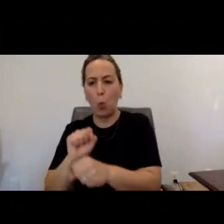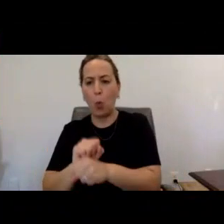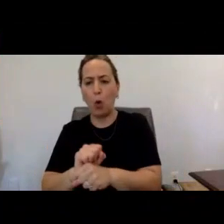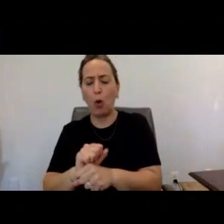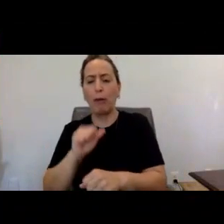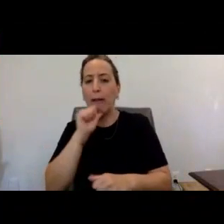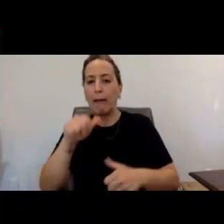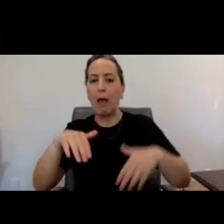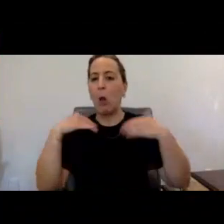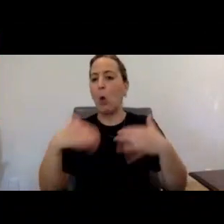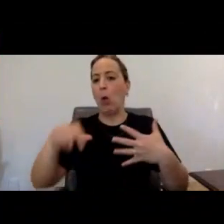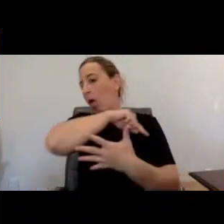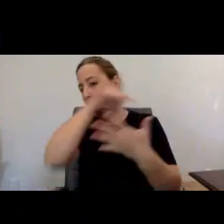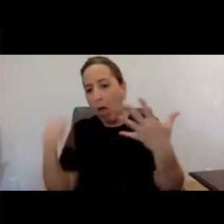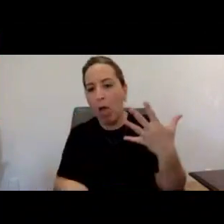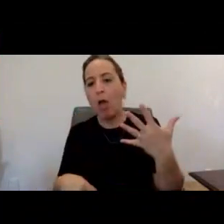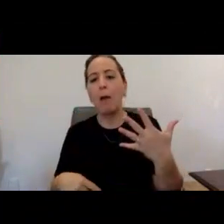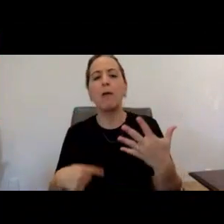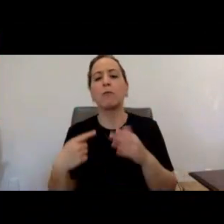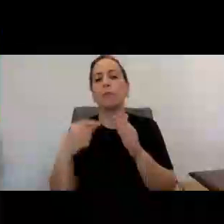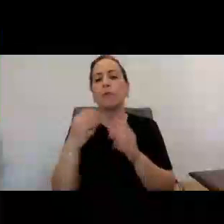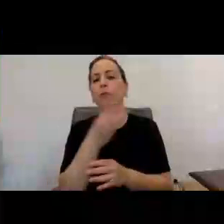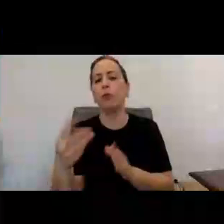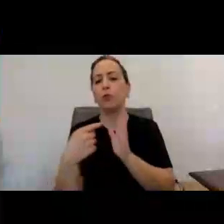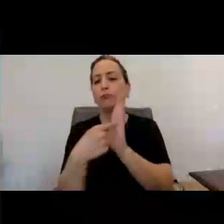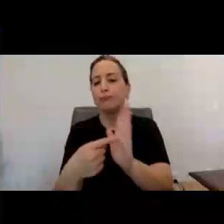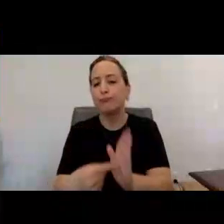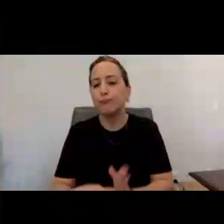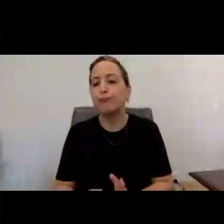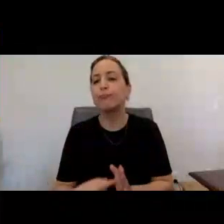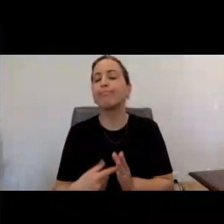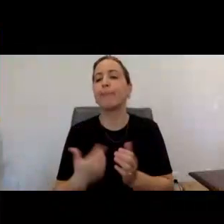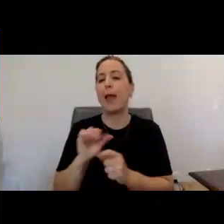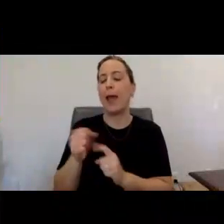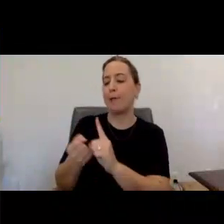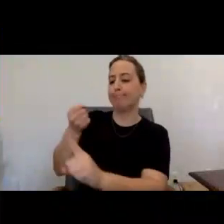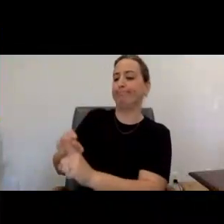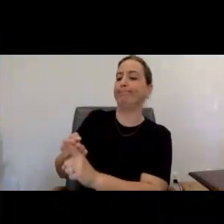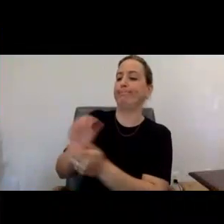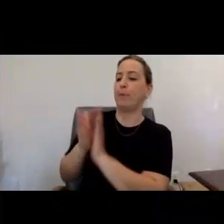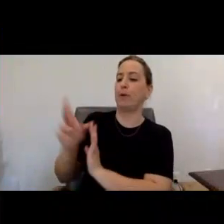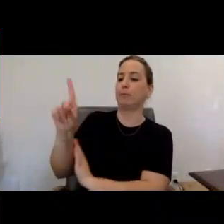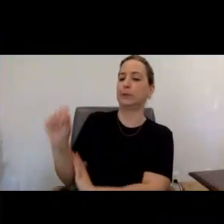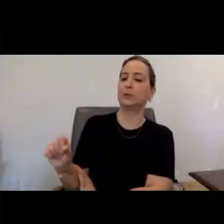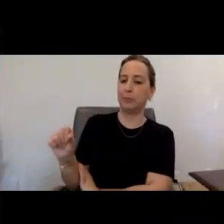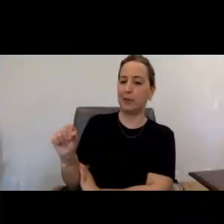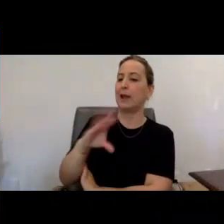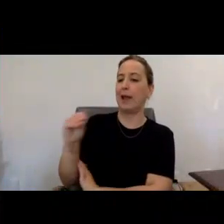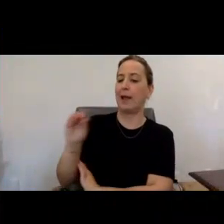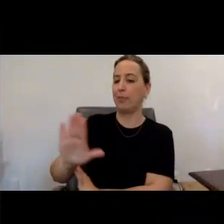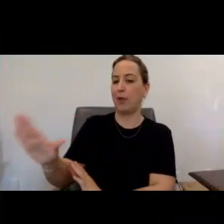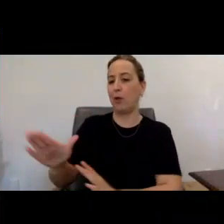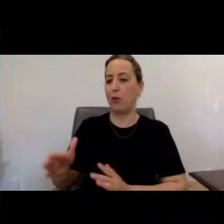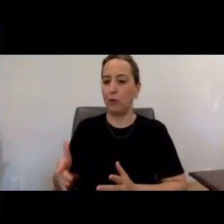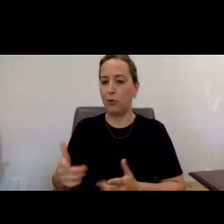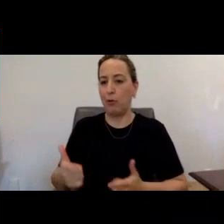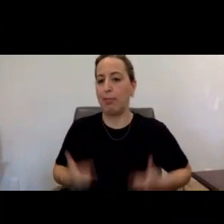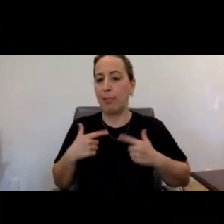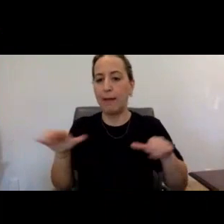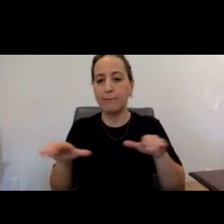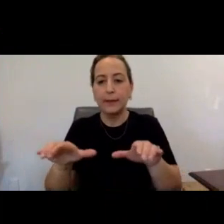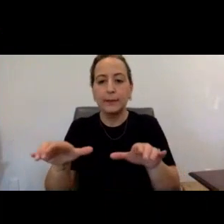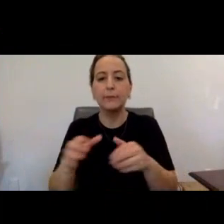it's just some examples of how a disability may limit someone's major life activities. I want to highlight that a disability might be